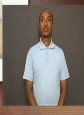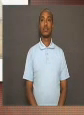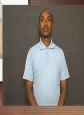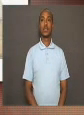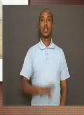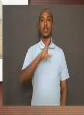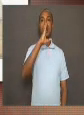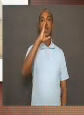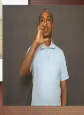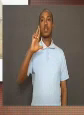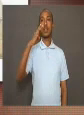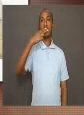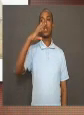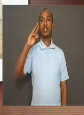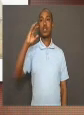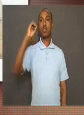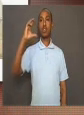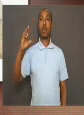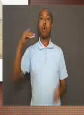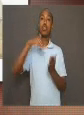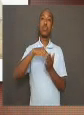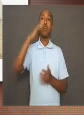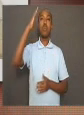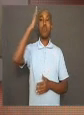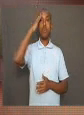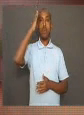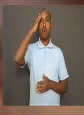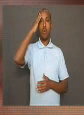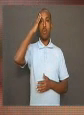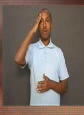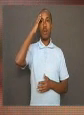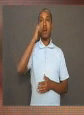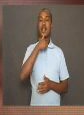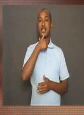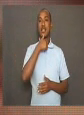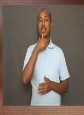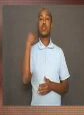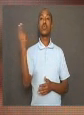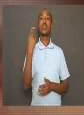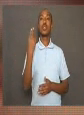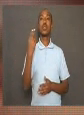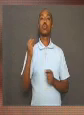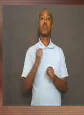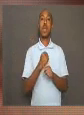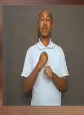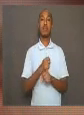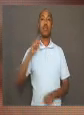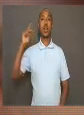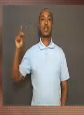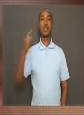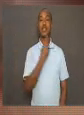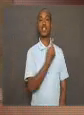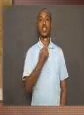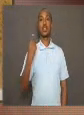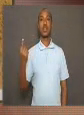Lactic acid, which is also known as milk acid, is used to make products